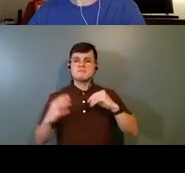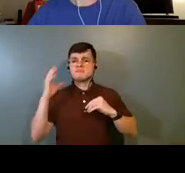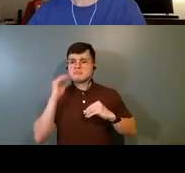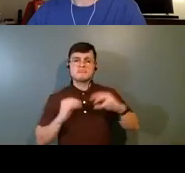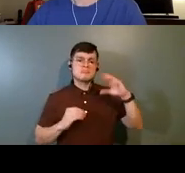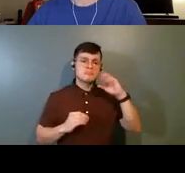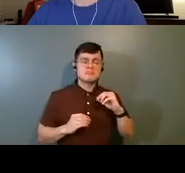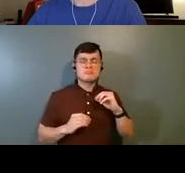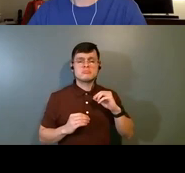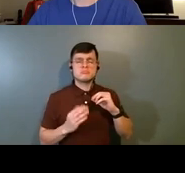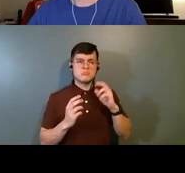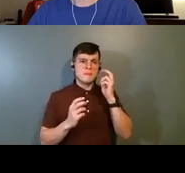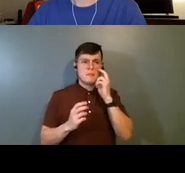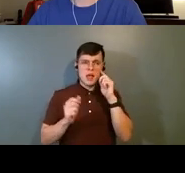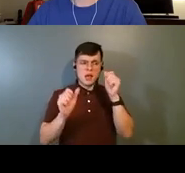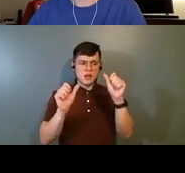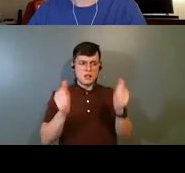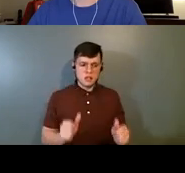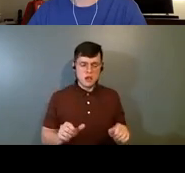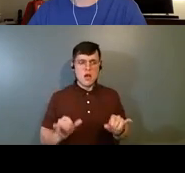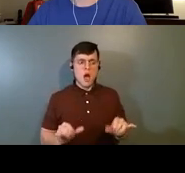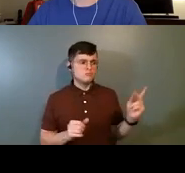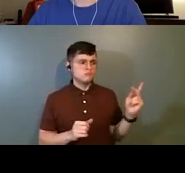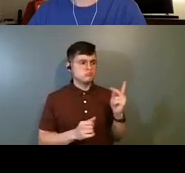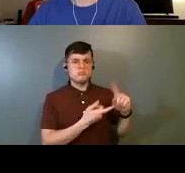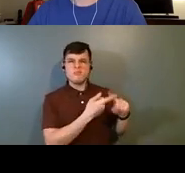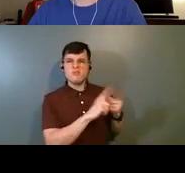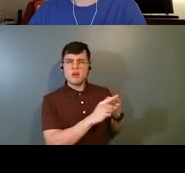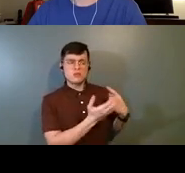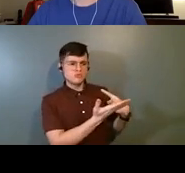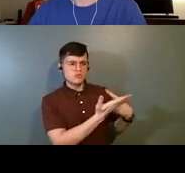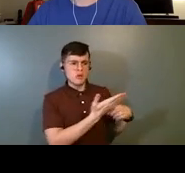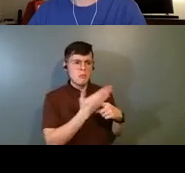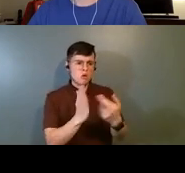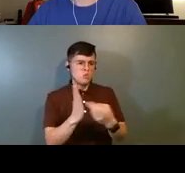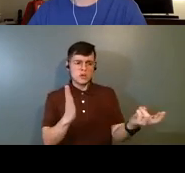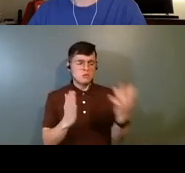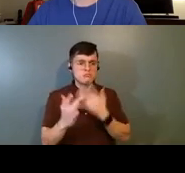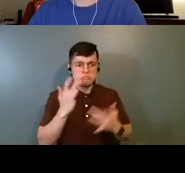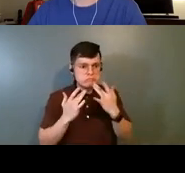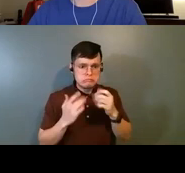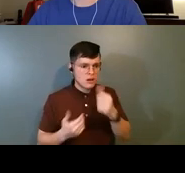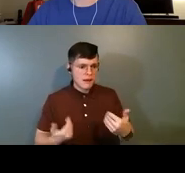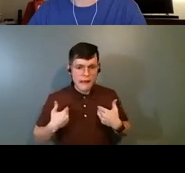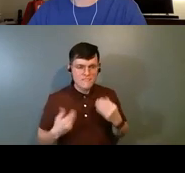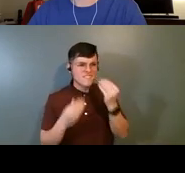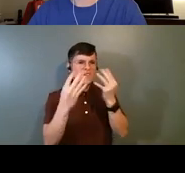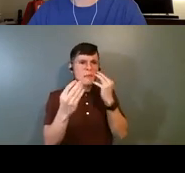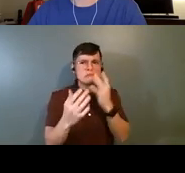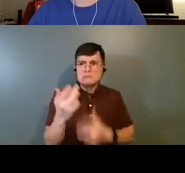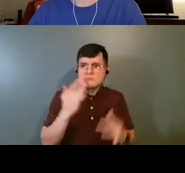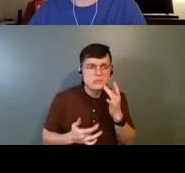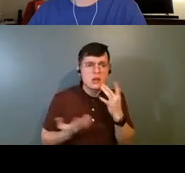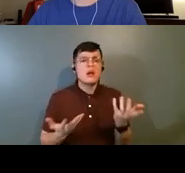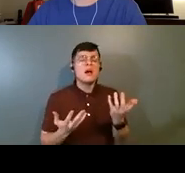I just talked a lot about the different resources that I didn't have and the information that I didn't have. And we just thought, you know, someday